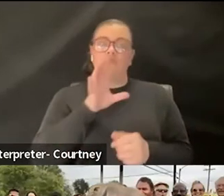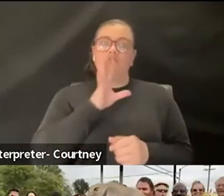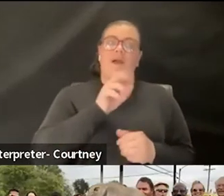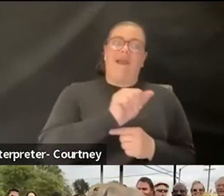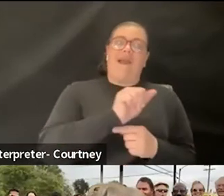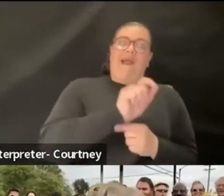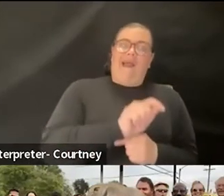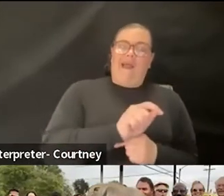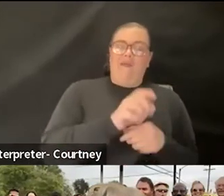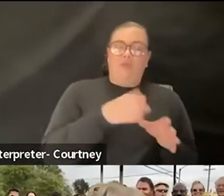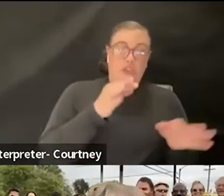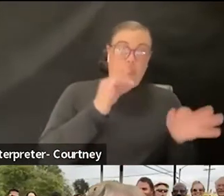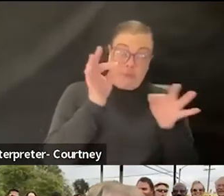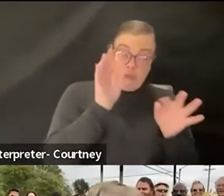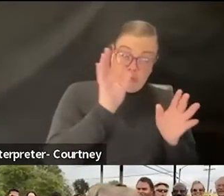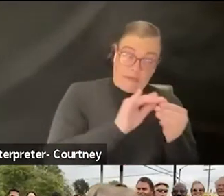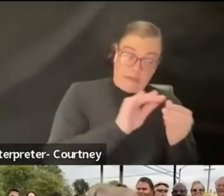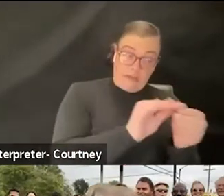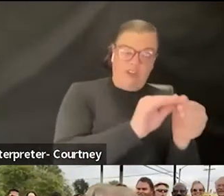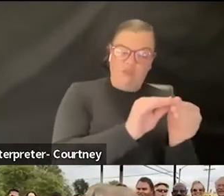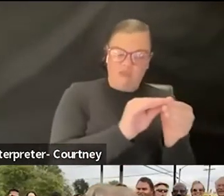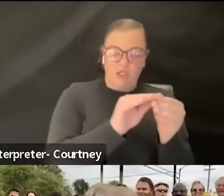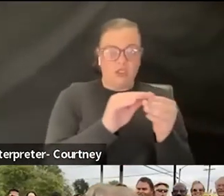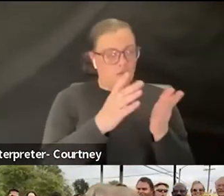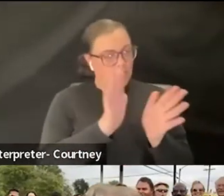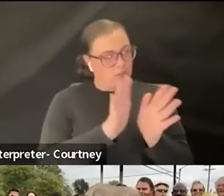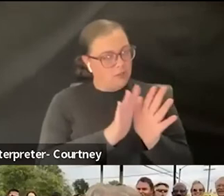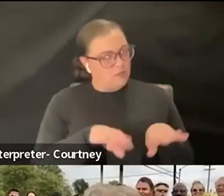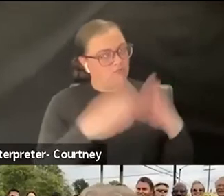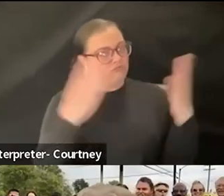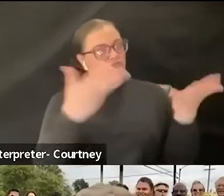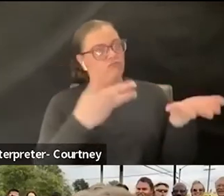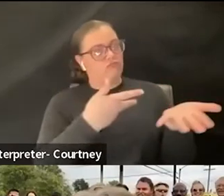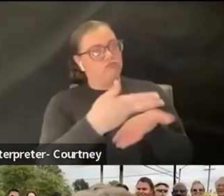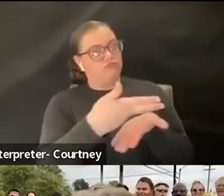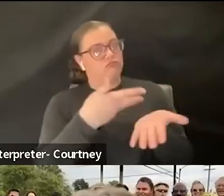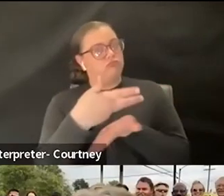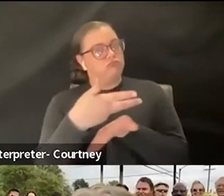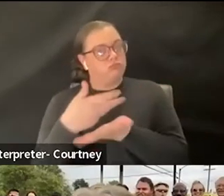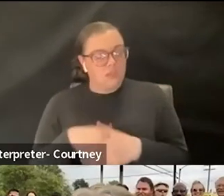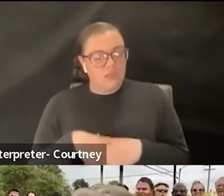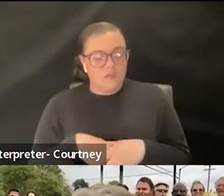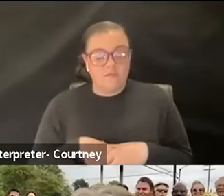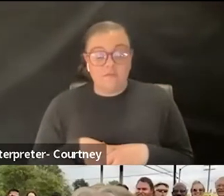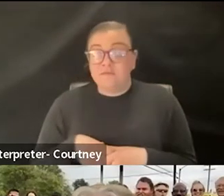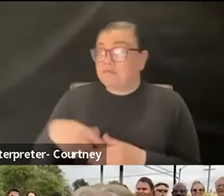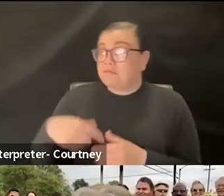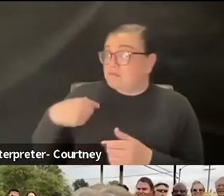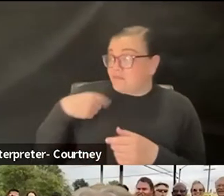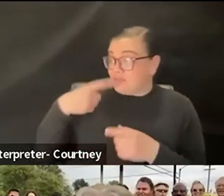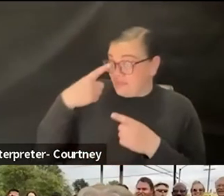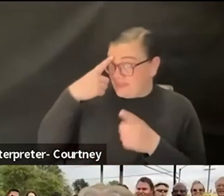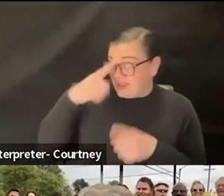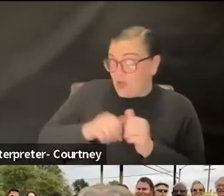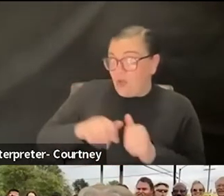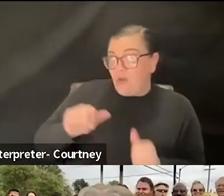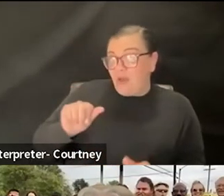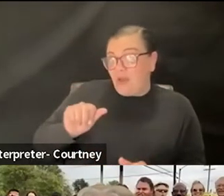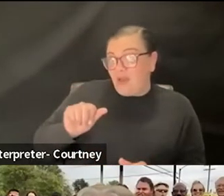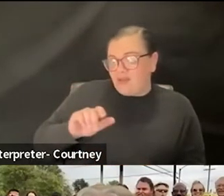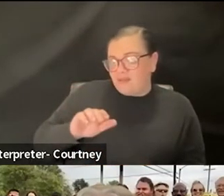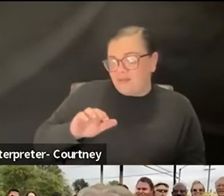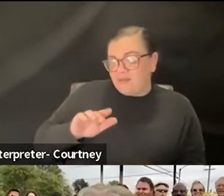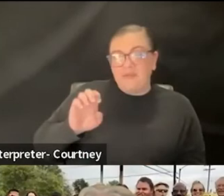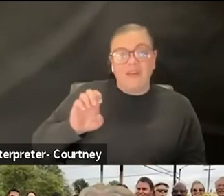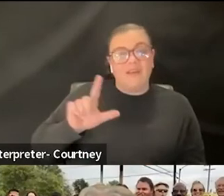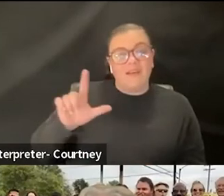Well, I totally agree with Ellen. And also, I found that asking someone